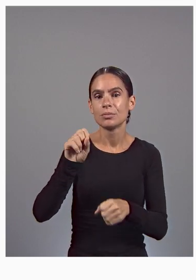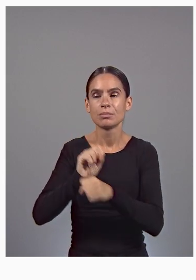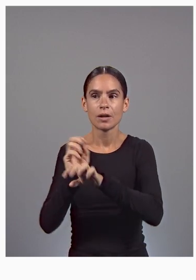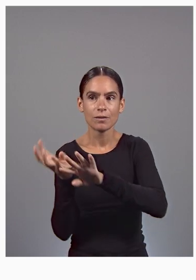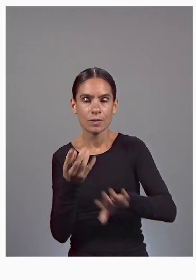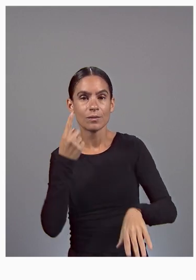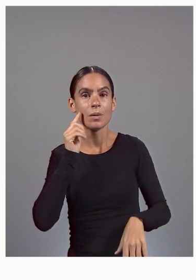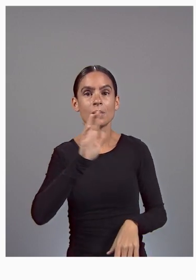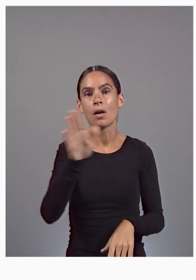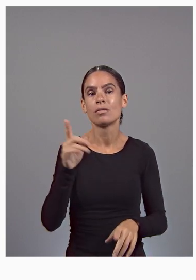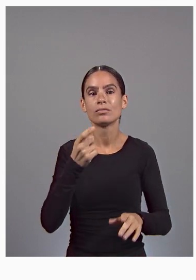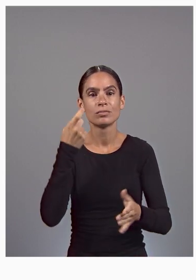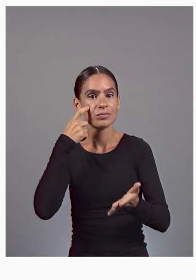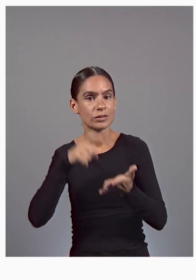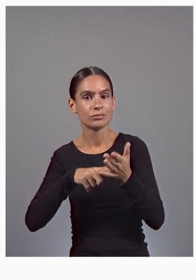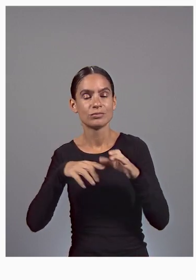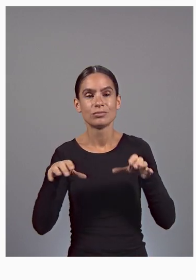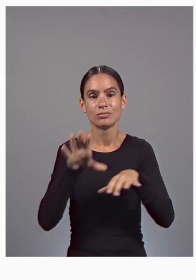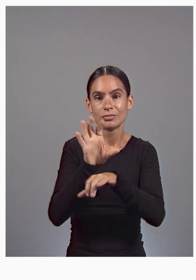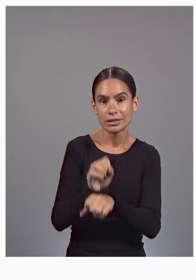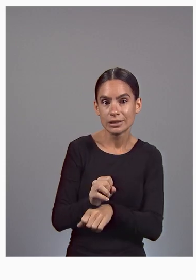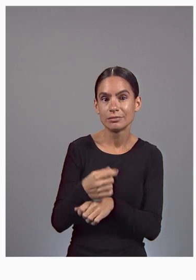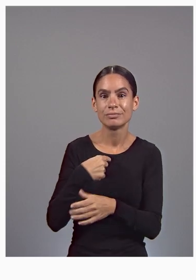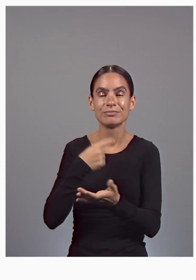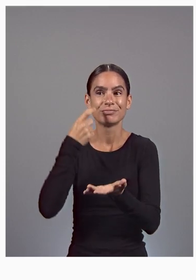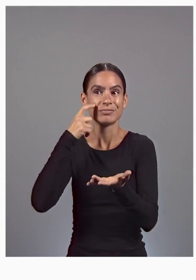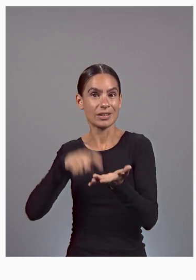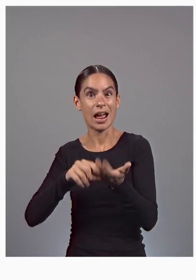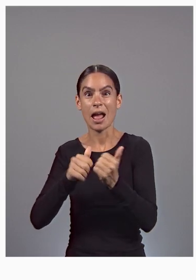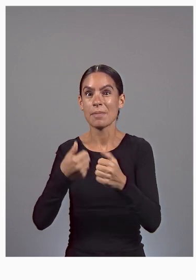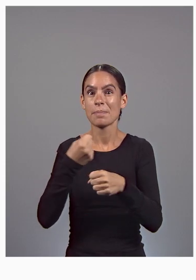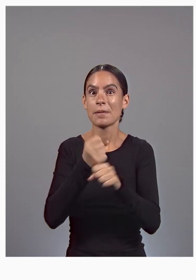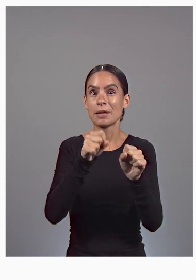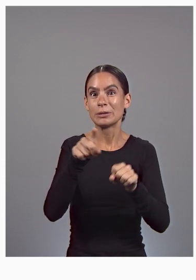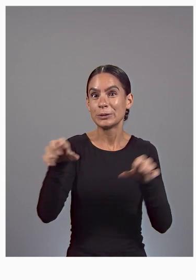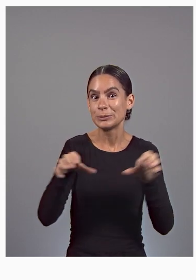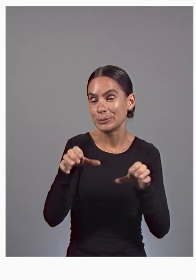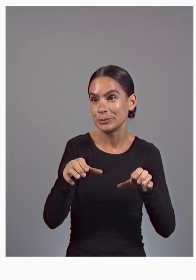shown you today is how we're making it possible for you to do so. Thank you.